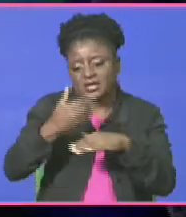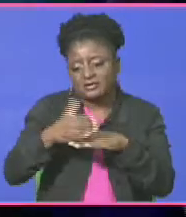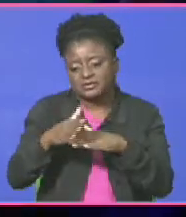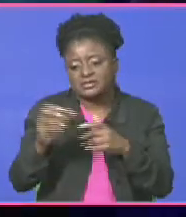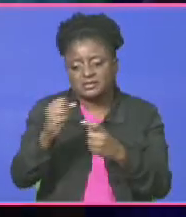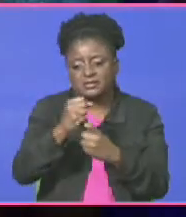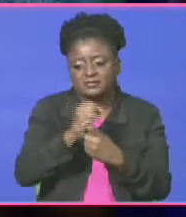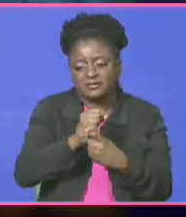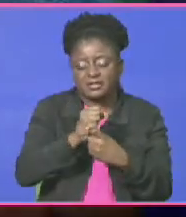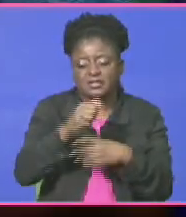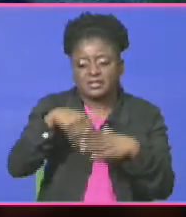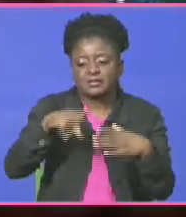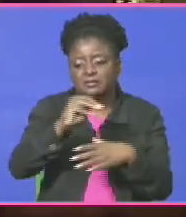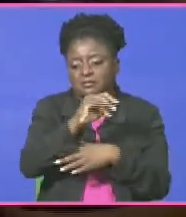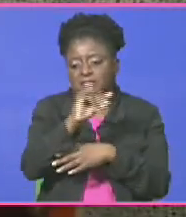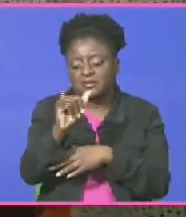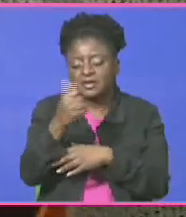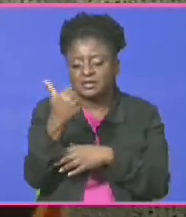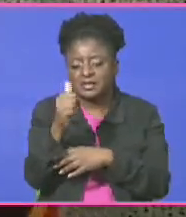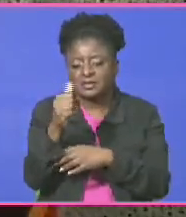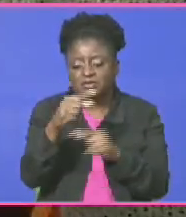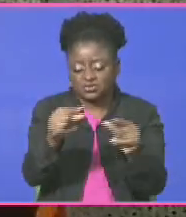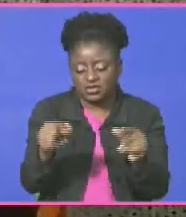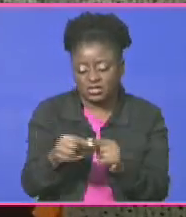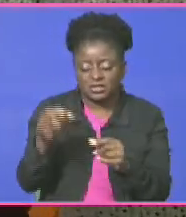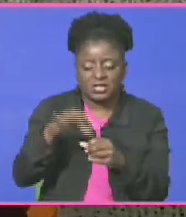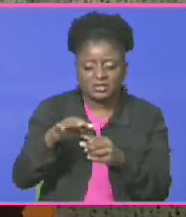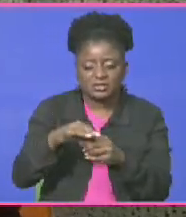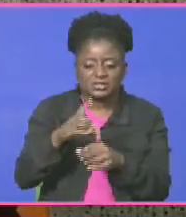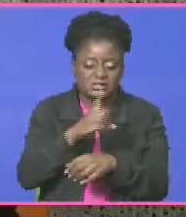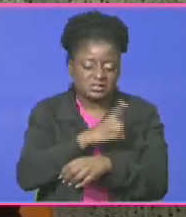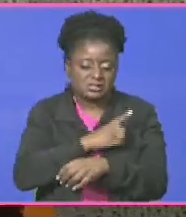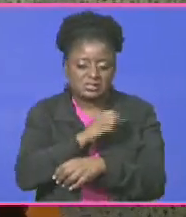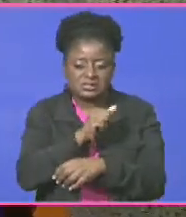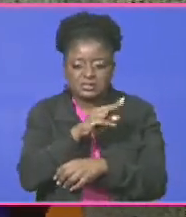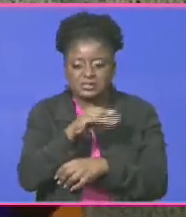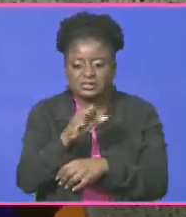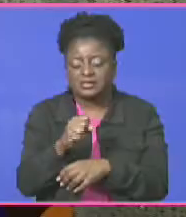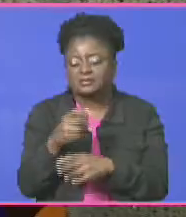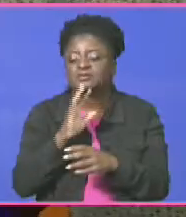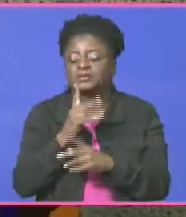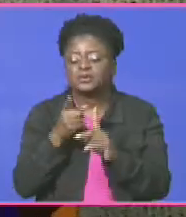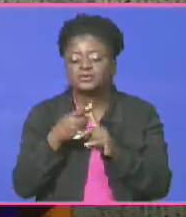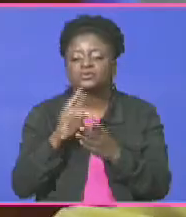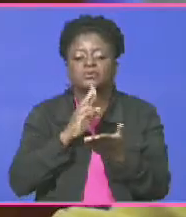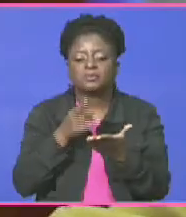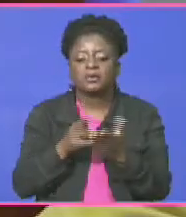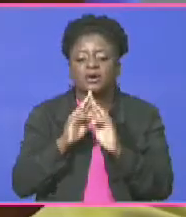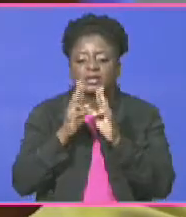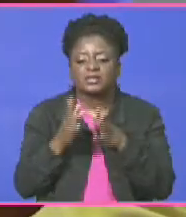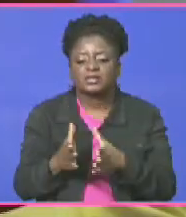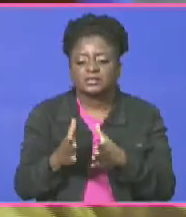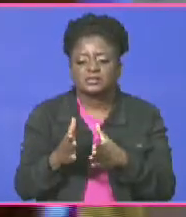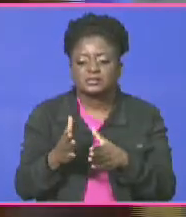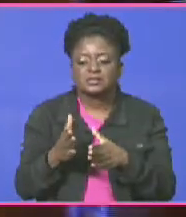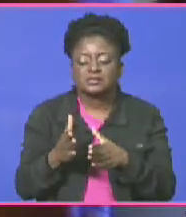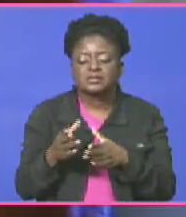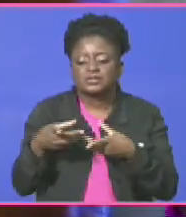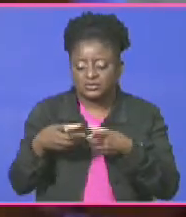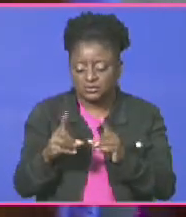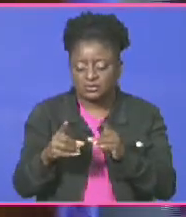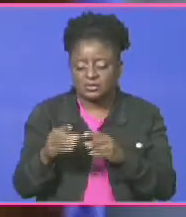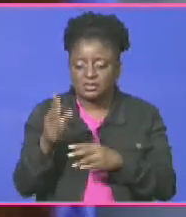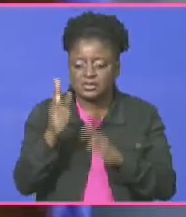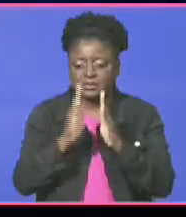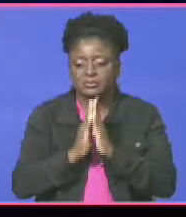polls in the May 10th general election. Davis, who spoke to reporters on the sidelines of a prayer breakfast that kicks off 3 days of convention on